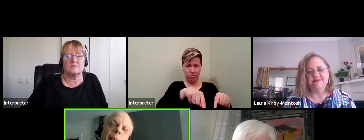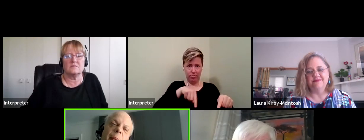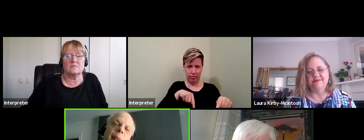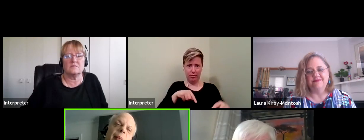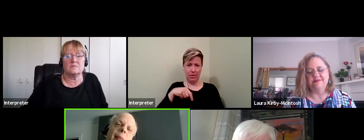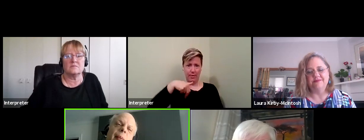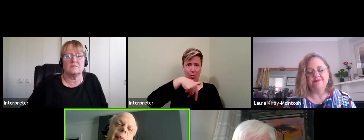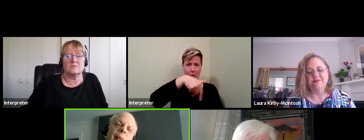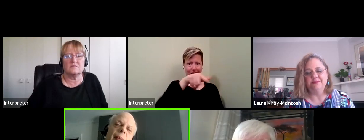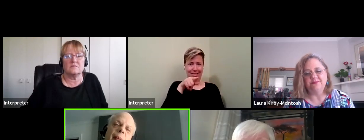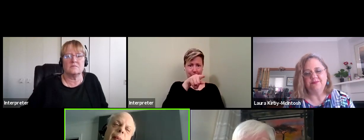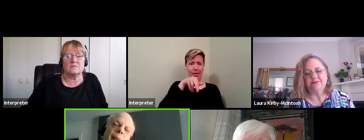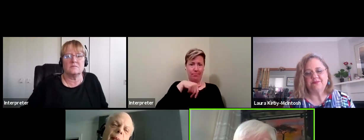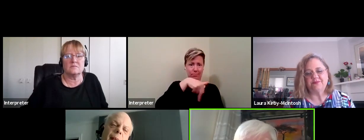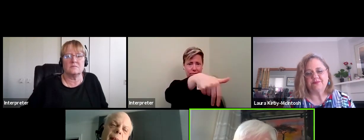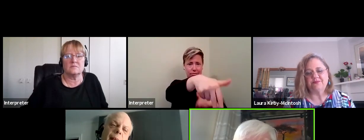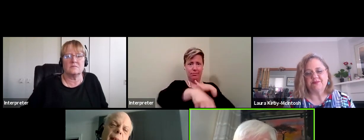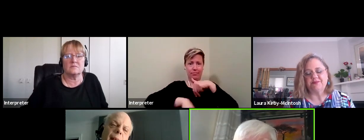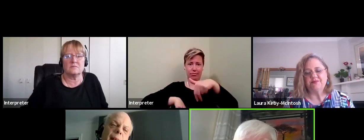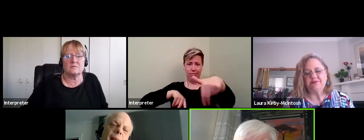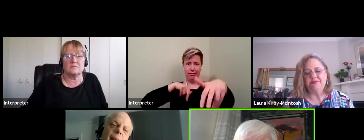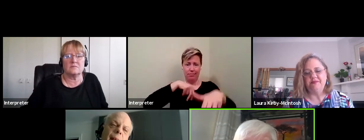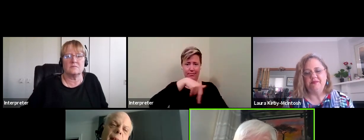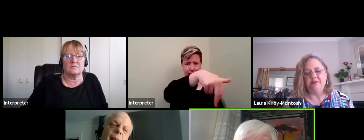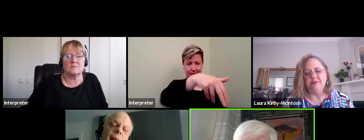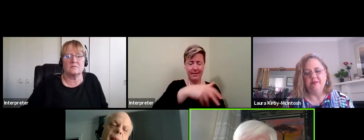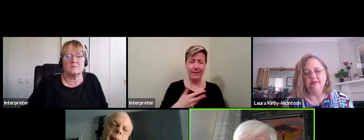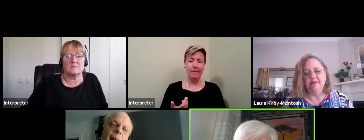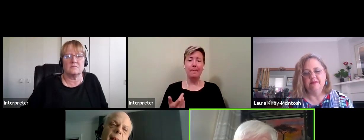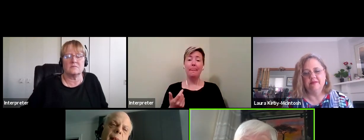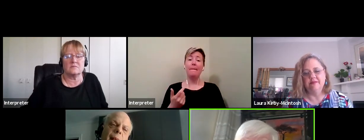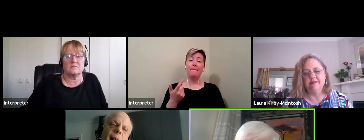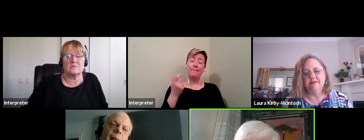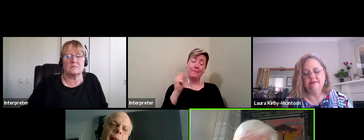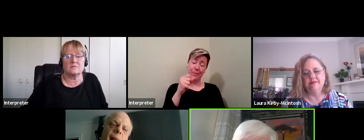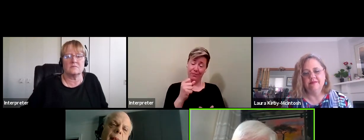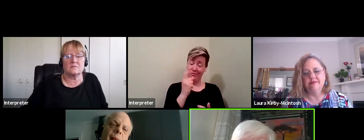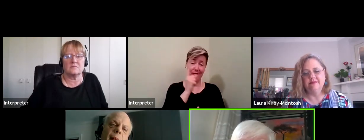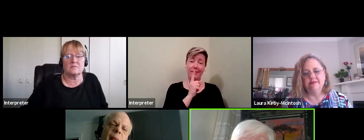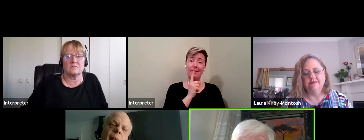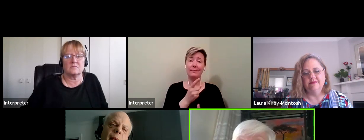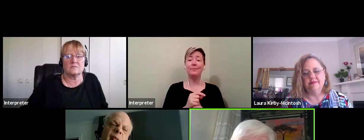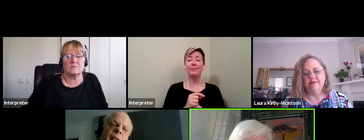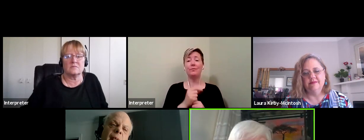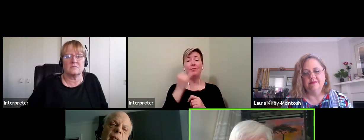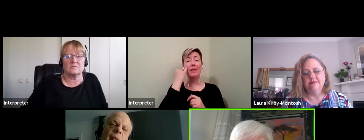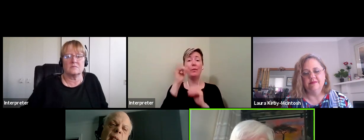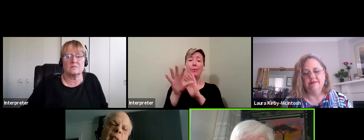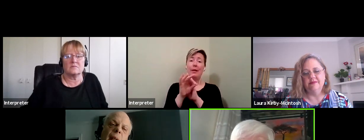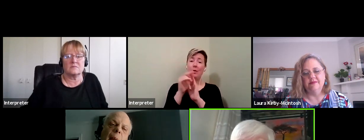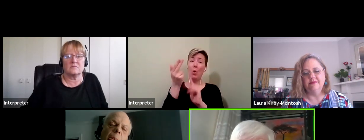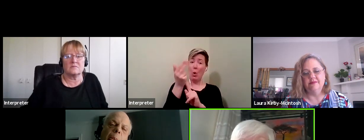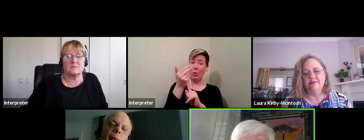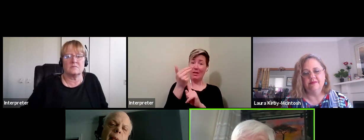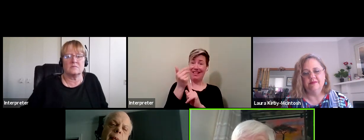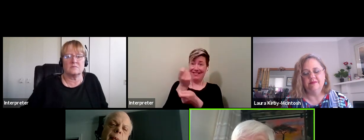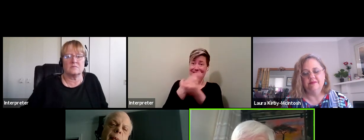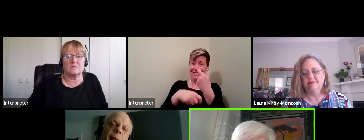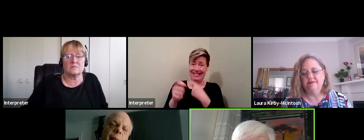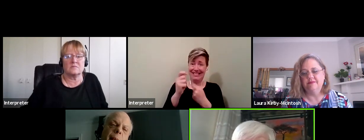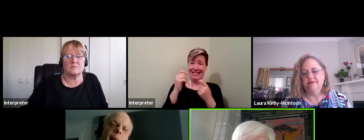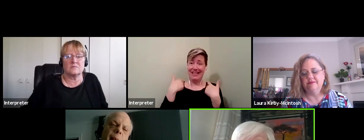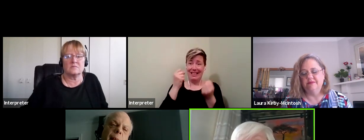no, that's fine. You want to make sure that if you're going into, say, for example, a hotel is an option, or any place that you're going to be coming into, you're